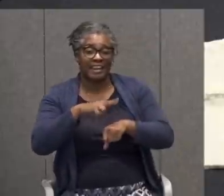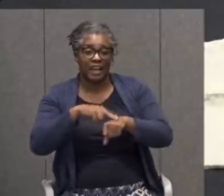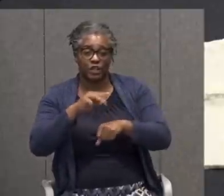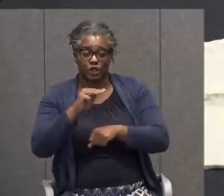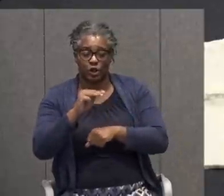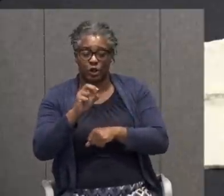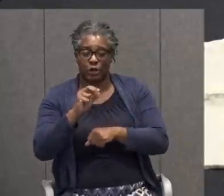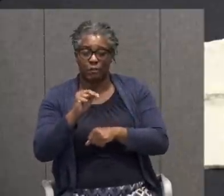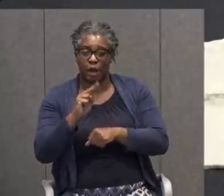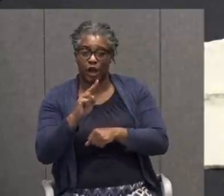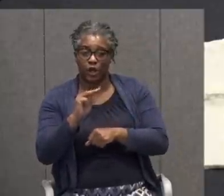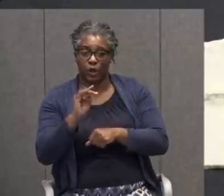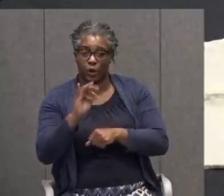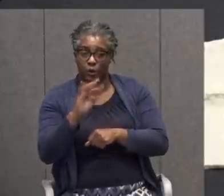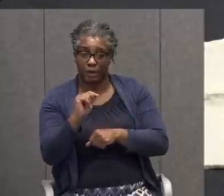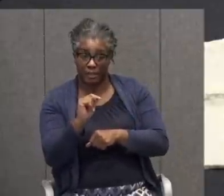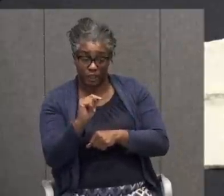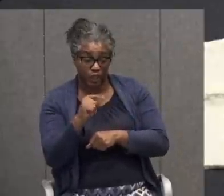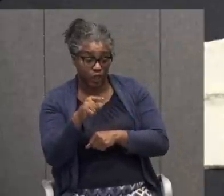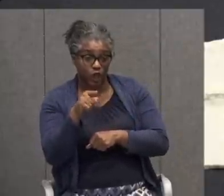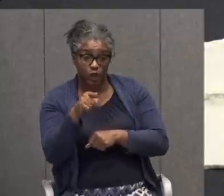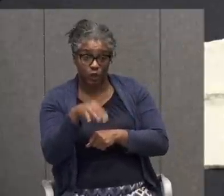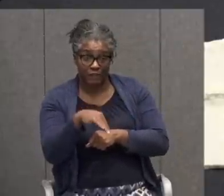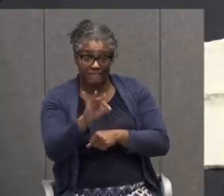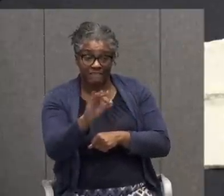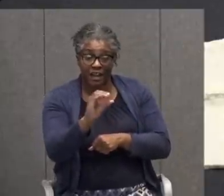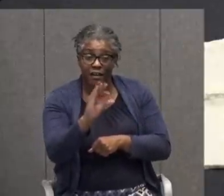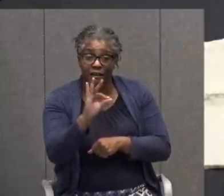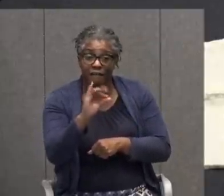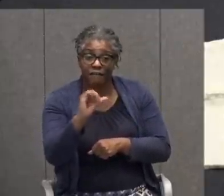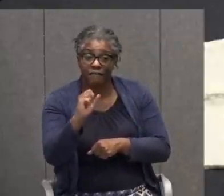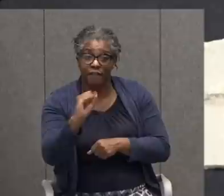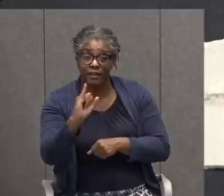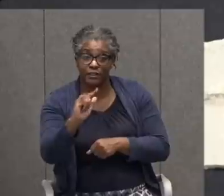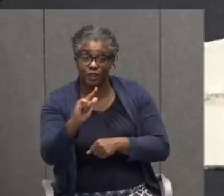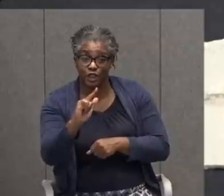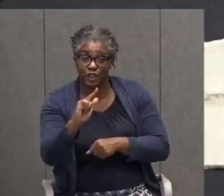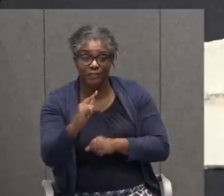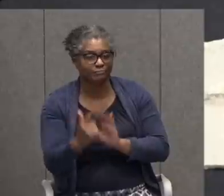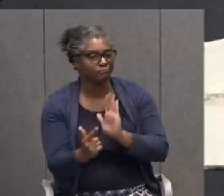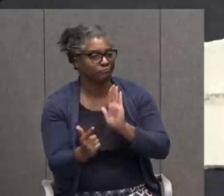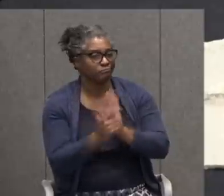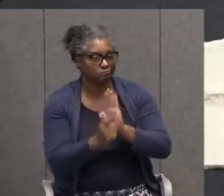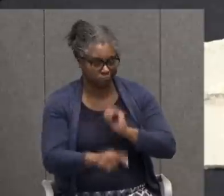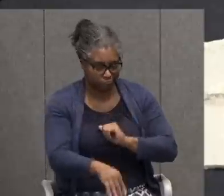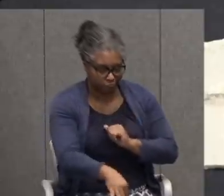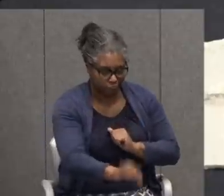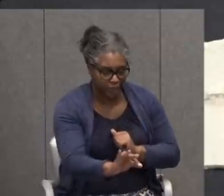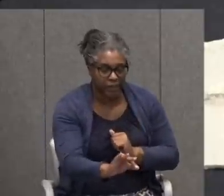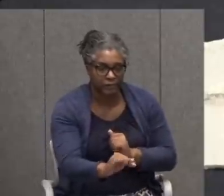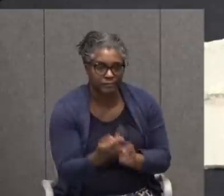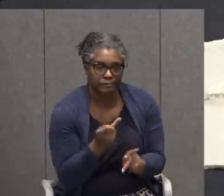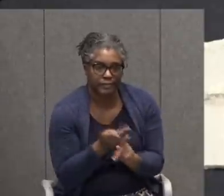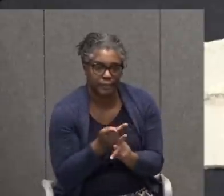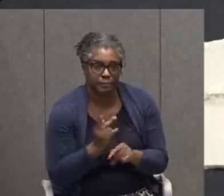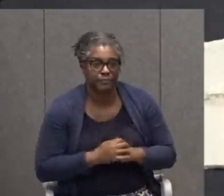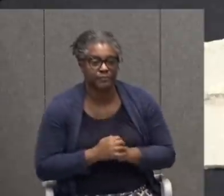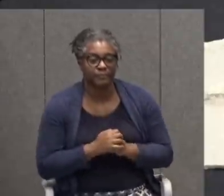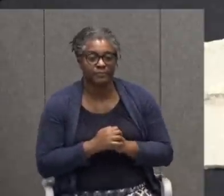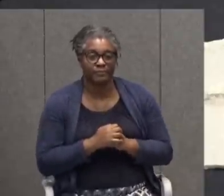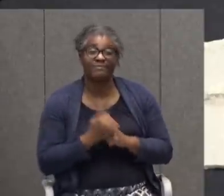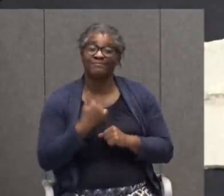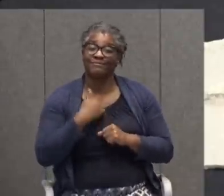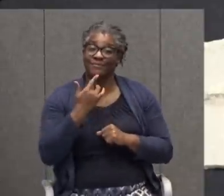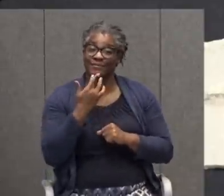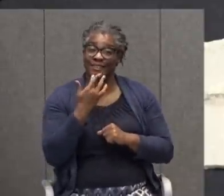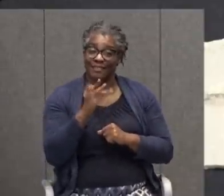it is against the law to take that out of that area. That's so good to know. So you have to be very careful. Now, I've been very fortunate that I have some